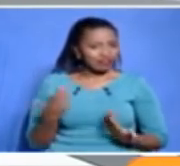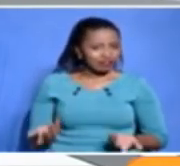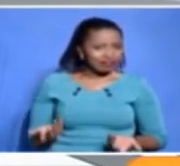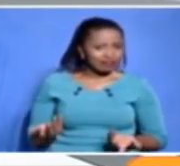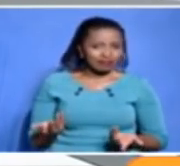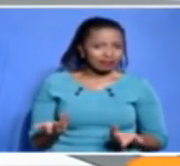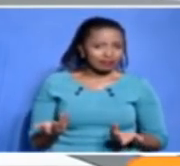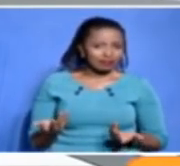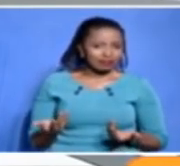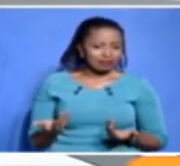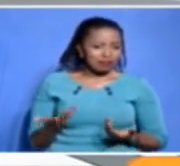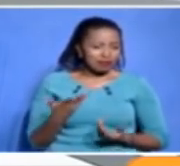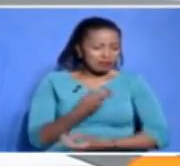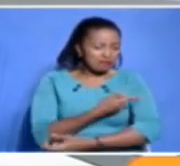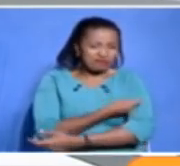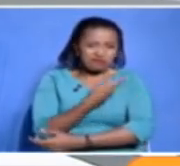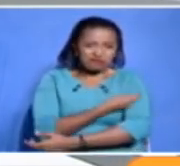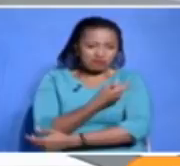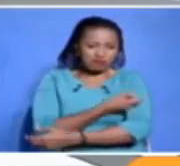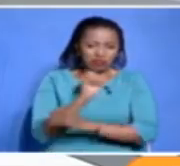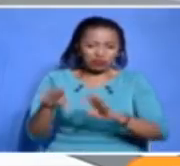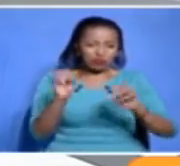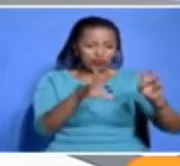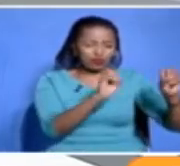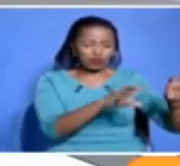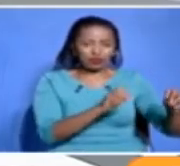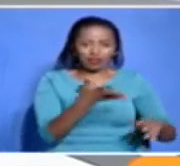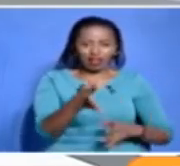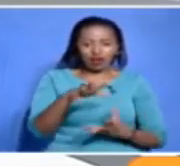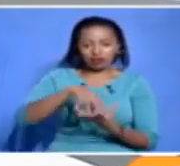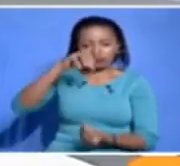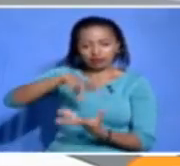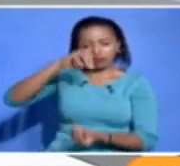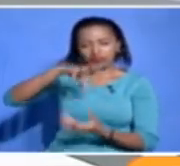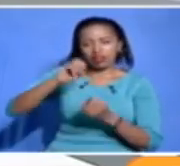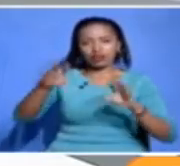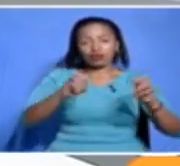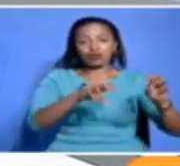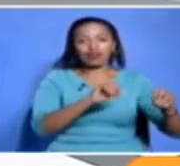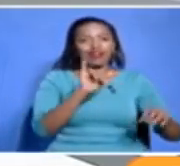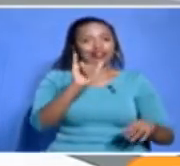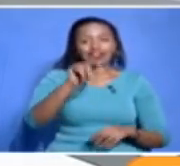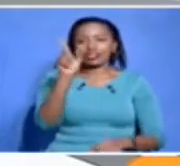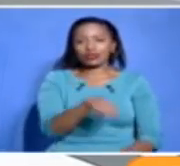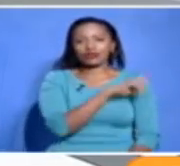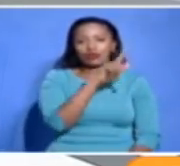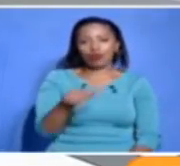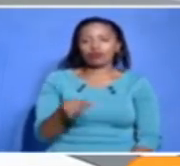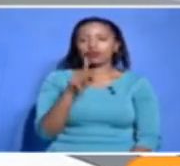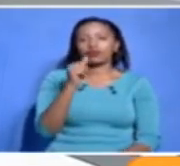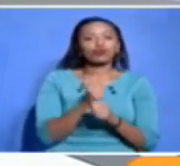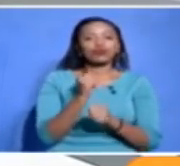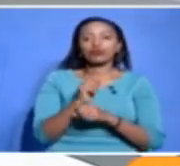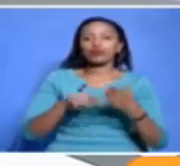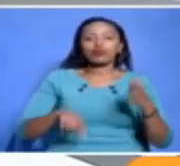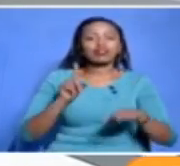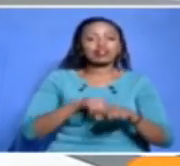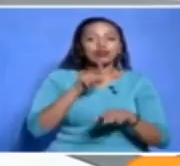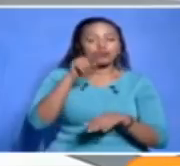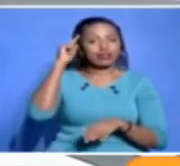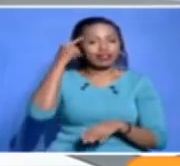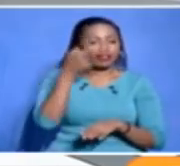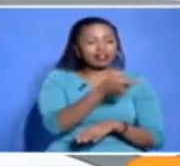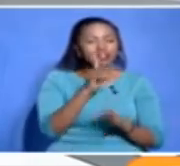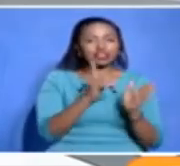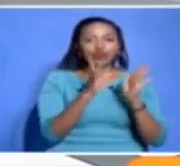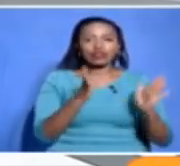know, syringes lying around, cotton lying around that is used is actually a no-no. So what do you do in case you think this doctor